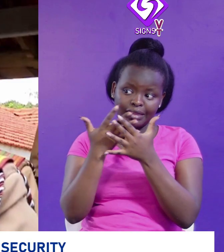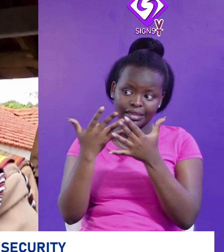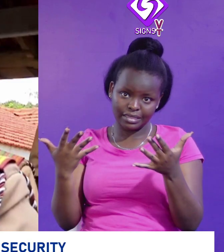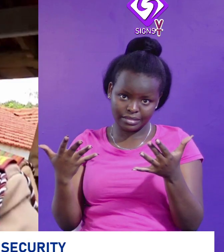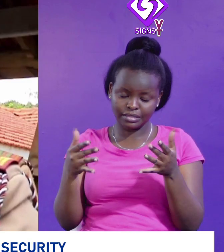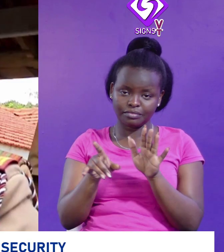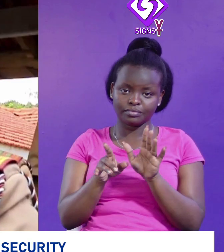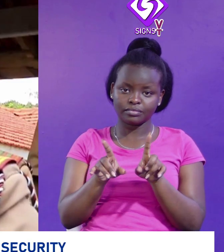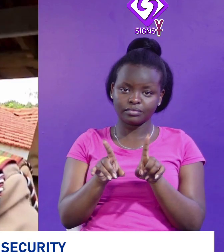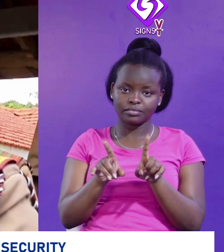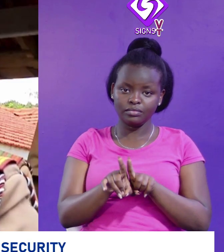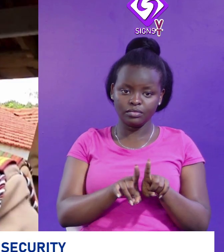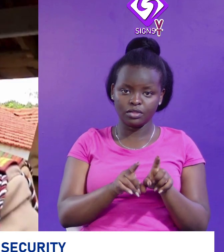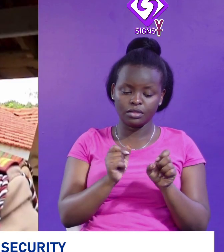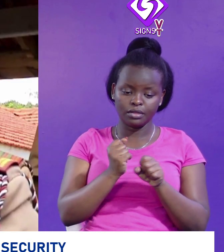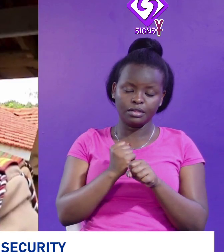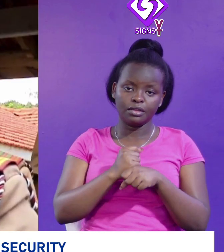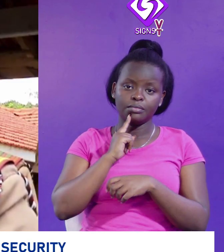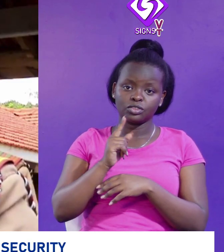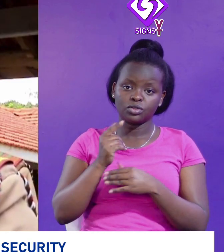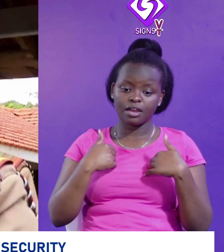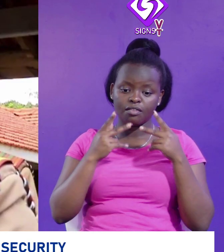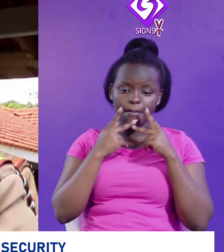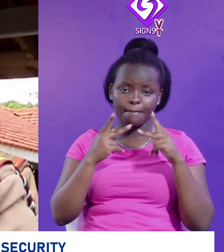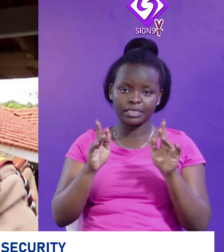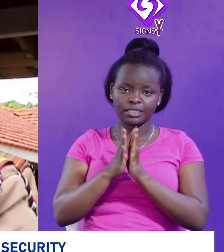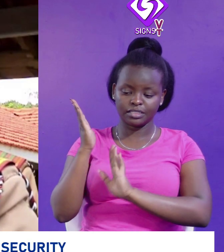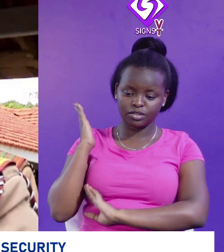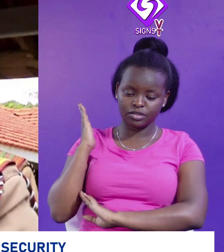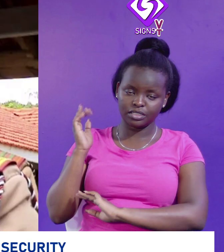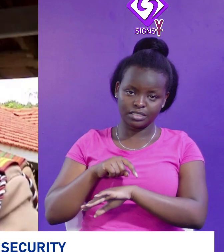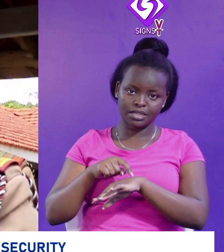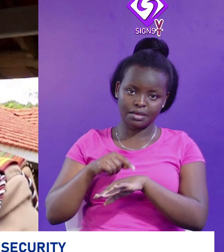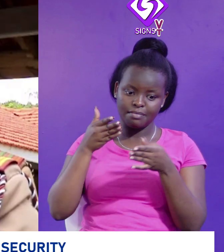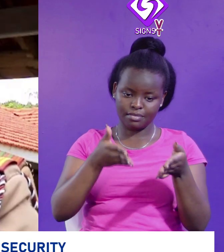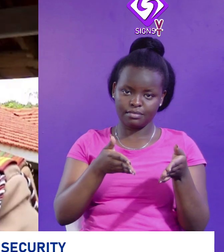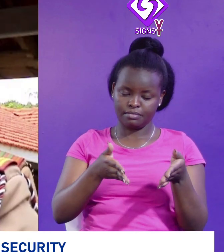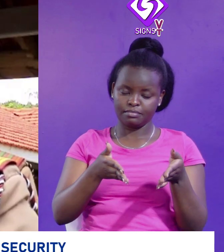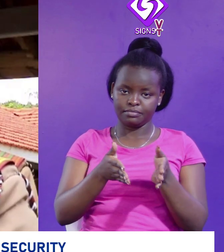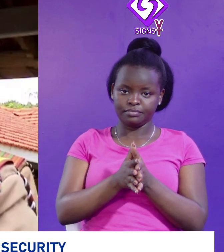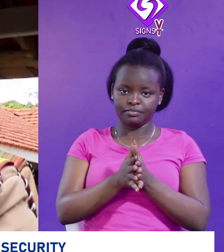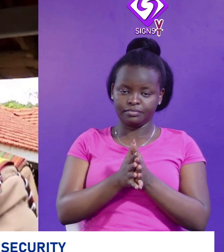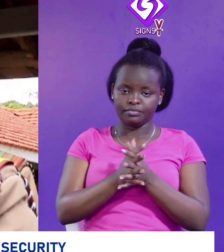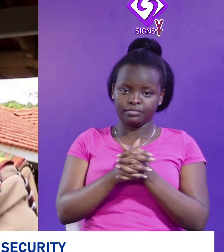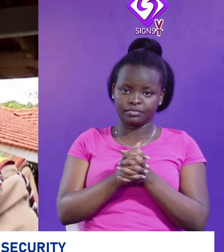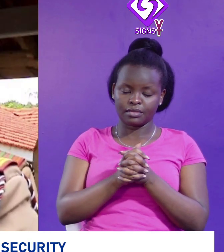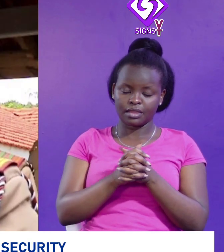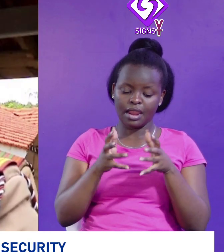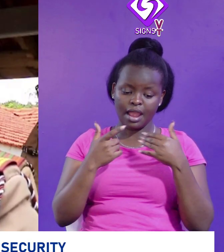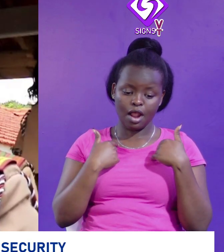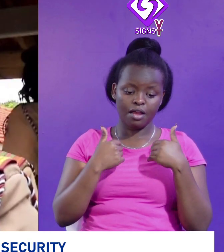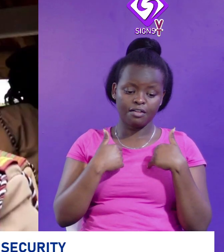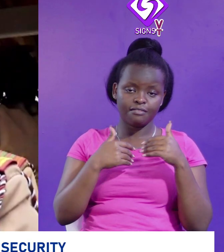to ensure that there is peace and security during that material day. Maintenance of law and